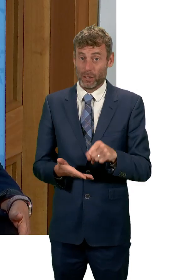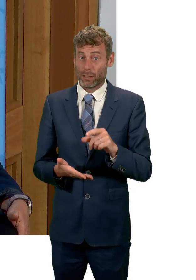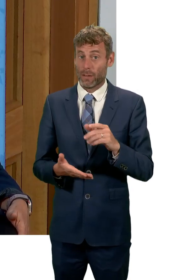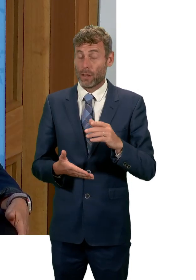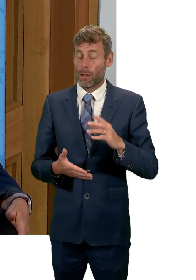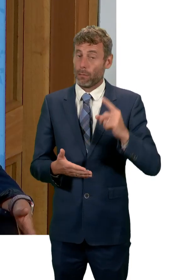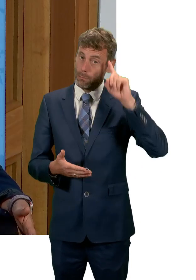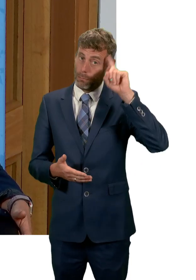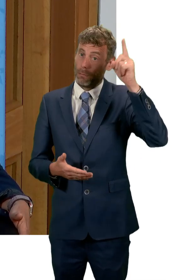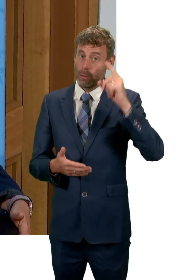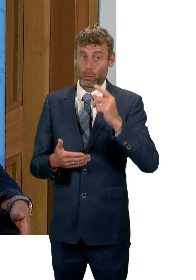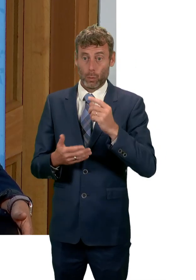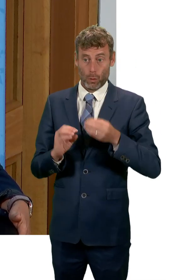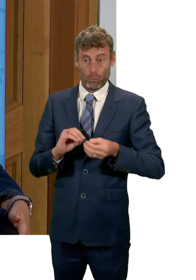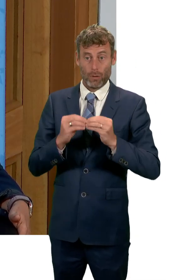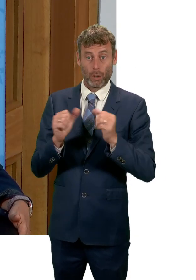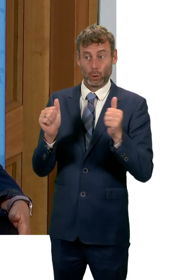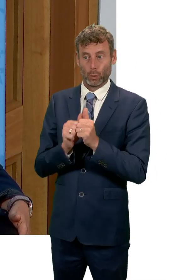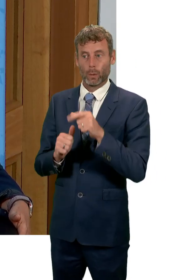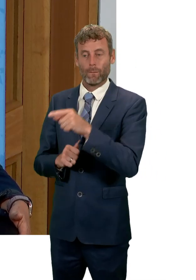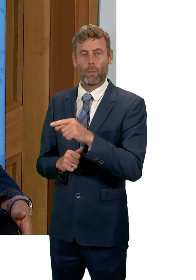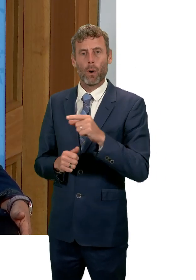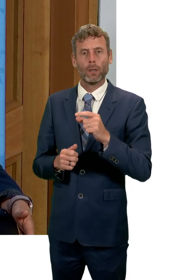2 diabetes to help manage their